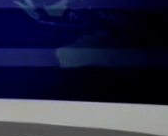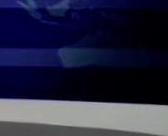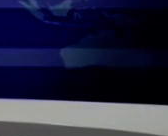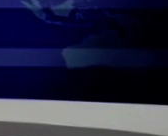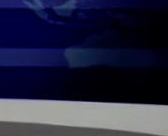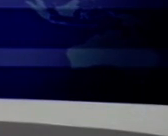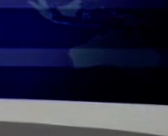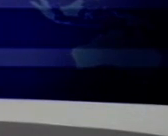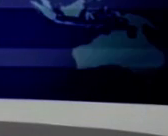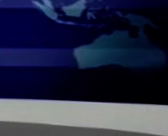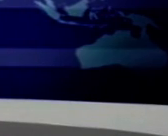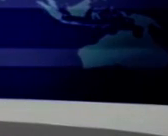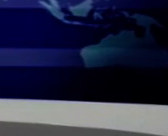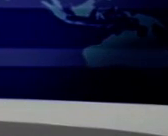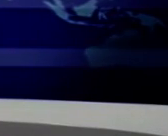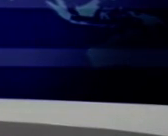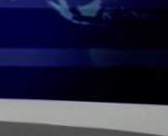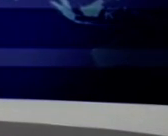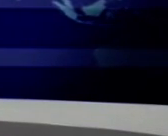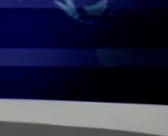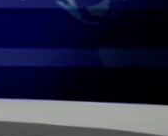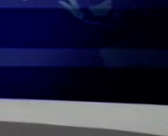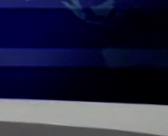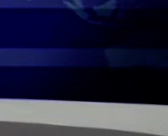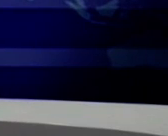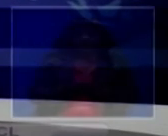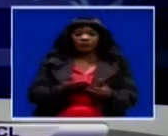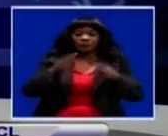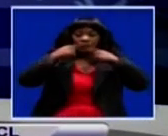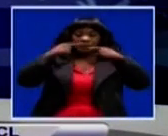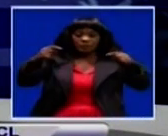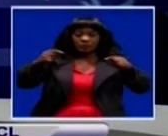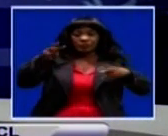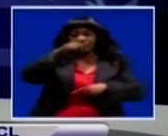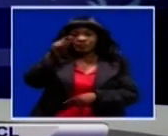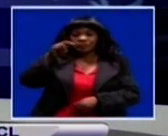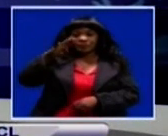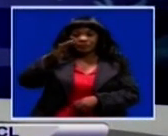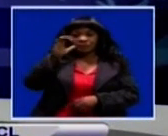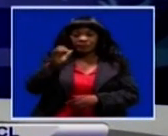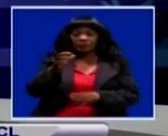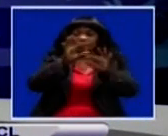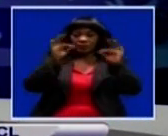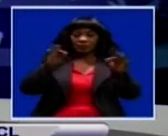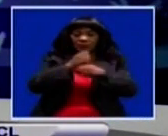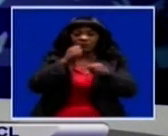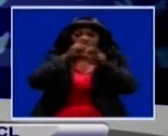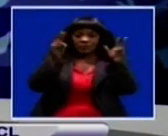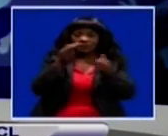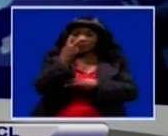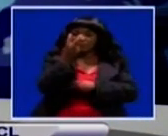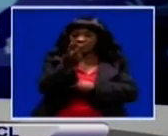One Zambia, one nation. Good evening and welcome to the news on ZNBC. Let's take a look at the stories making